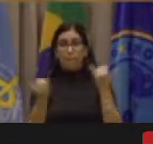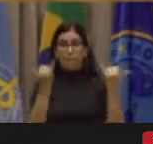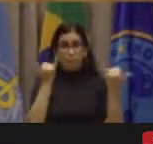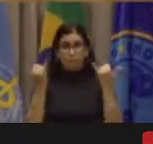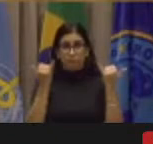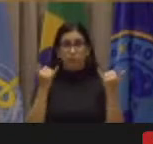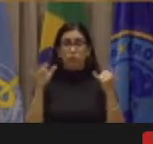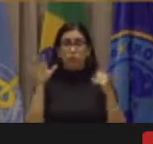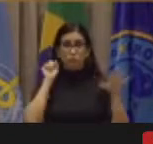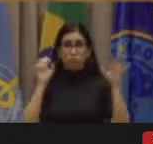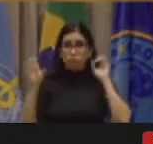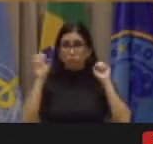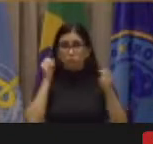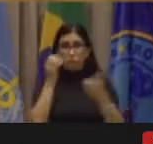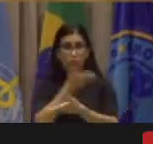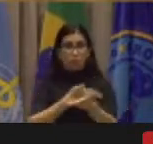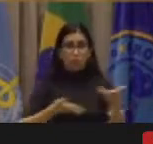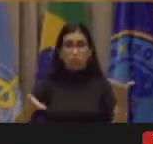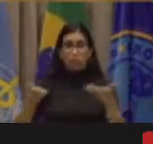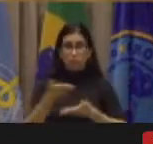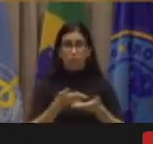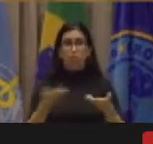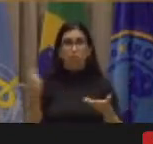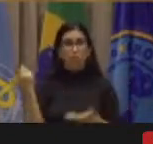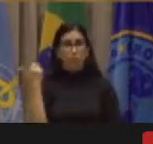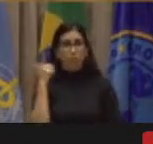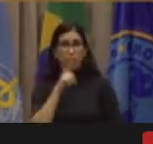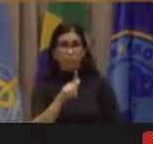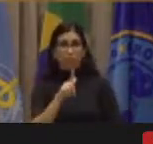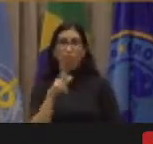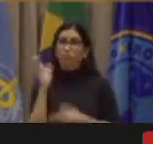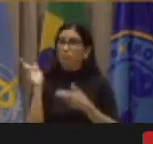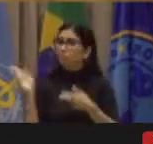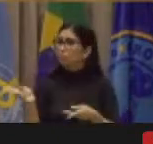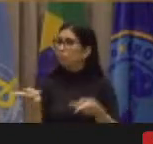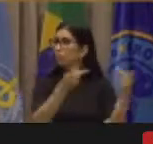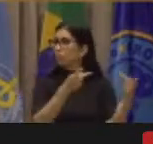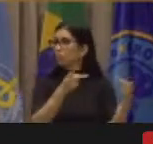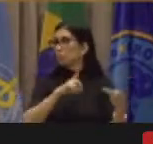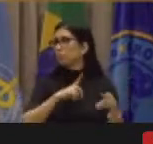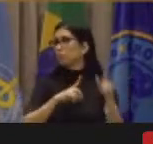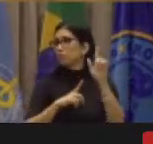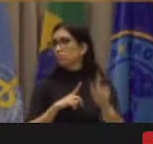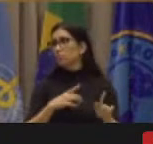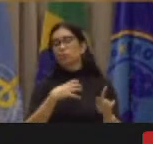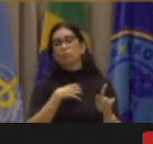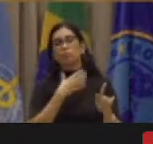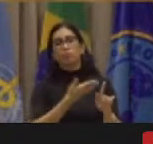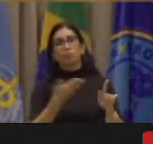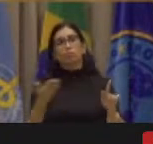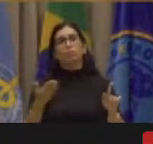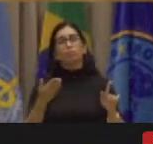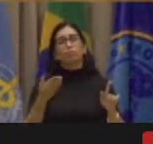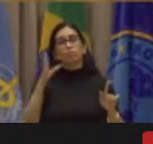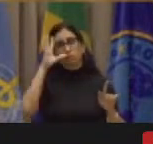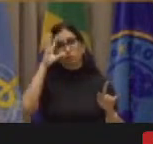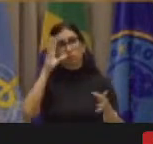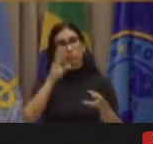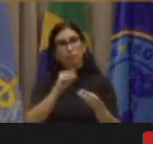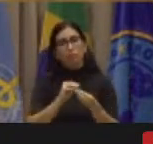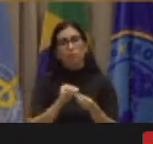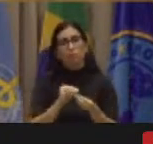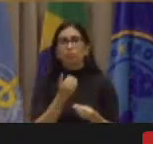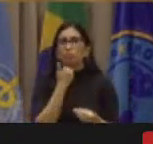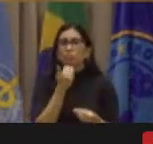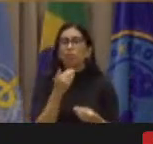to get this information together and to bring this to the managers so that they can